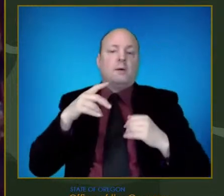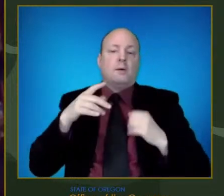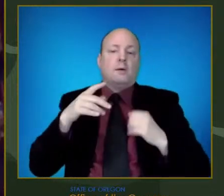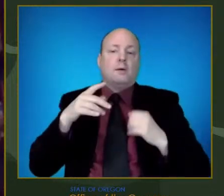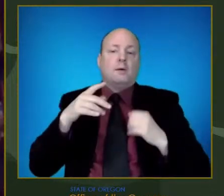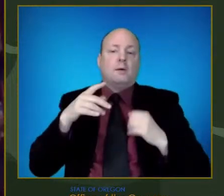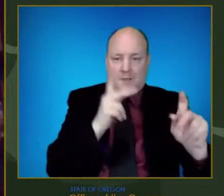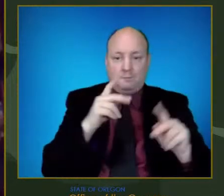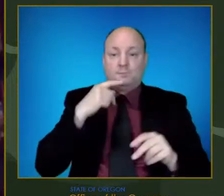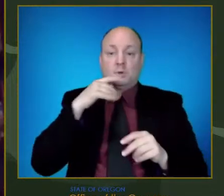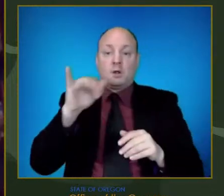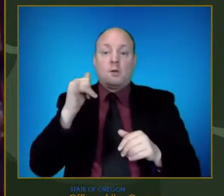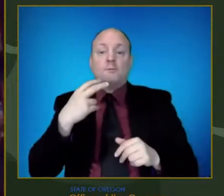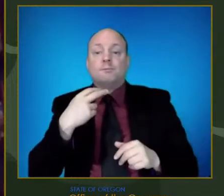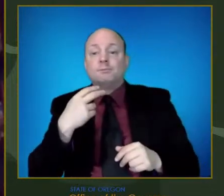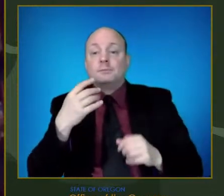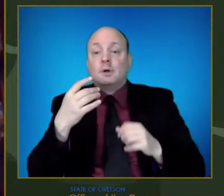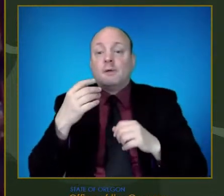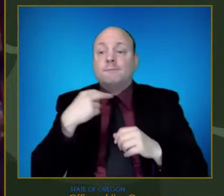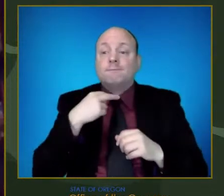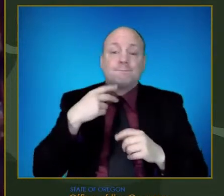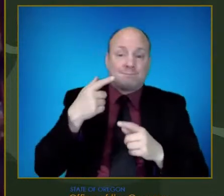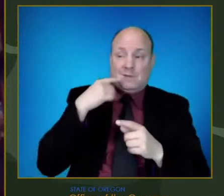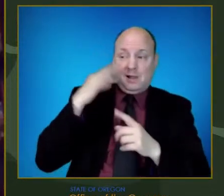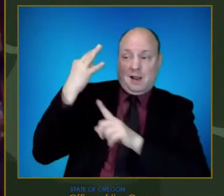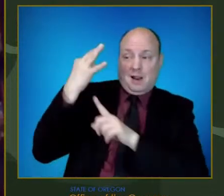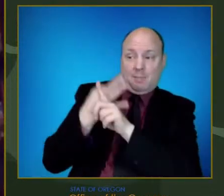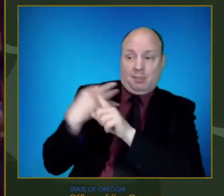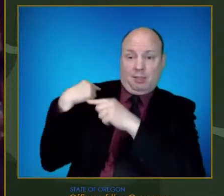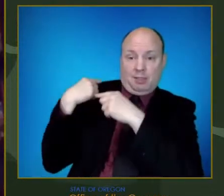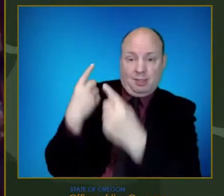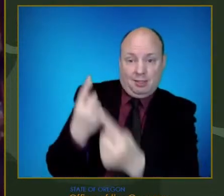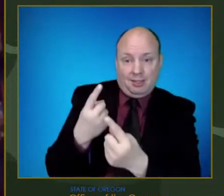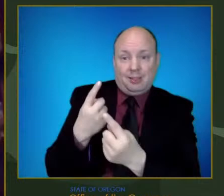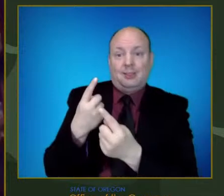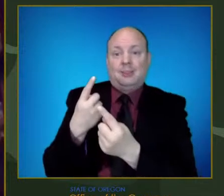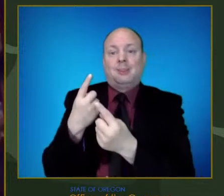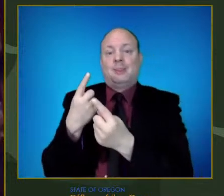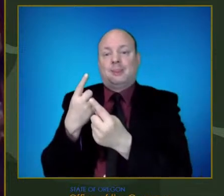2,385 COVID-related deaths in Oregon. My thoughts go out